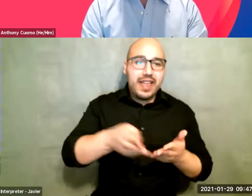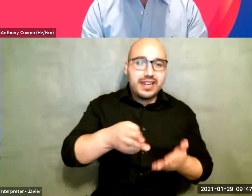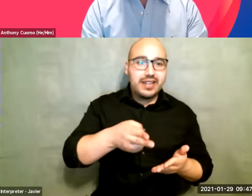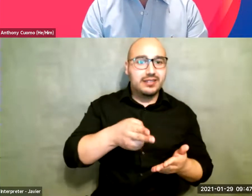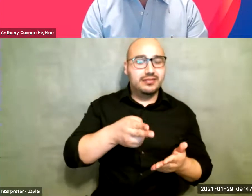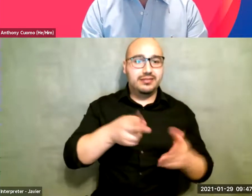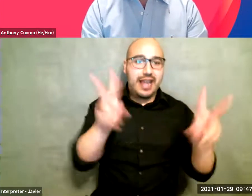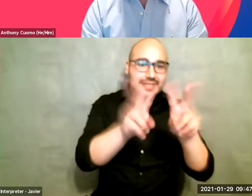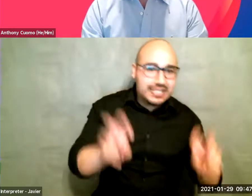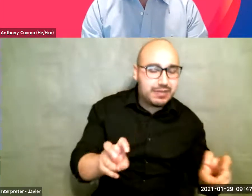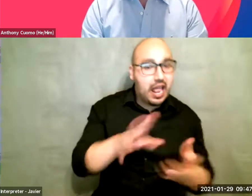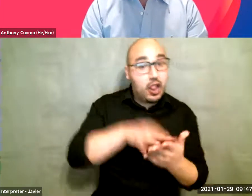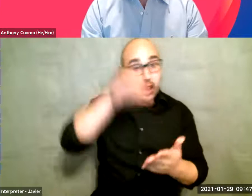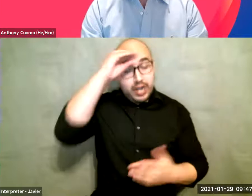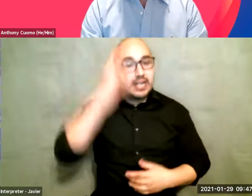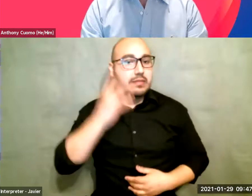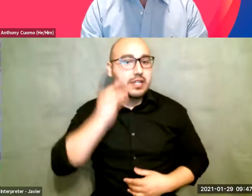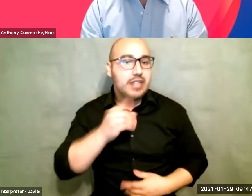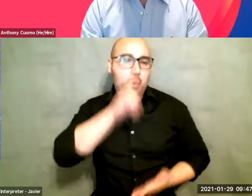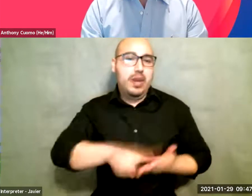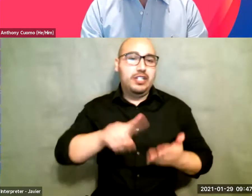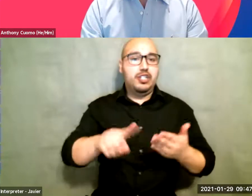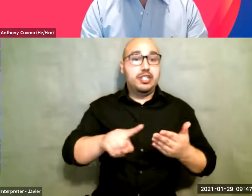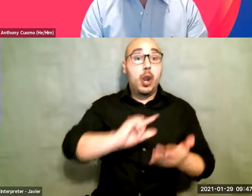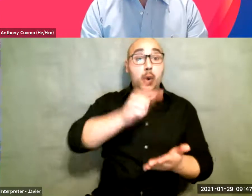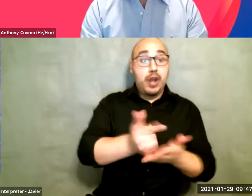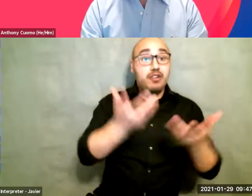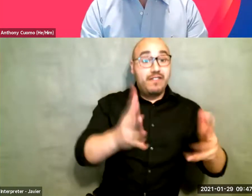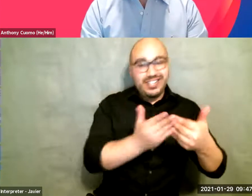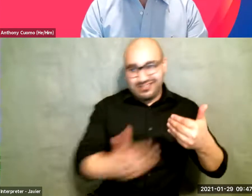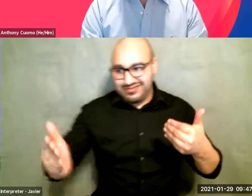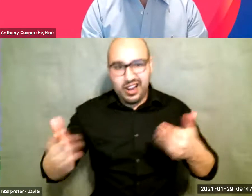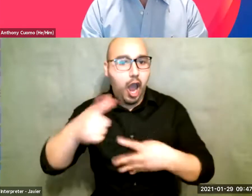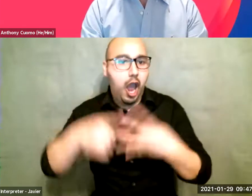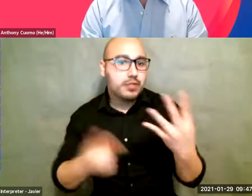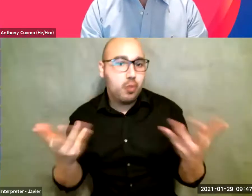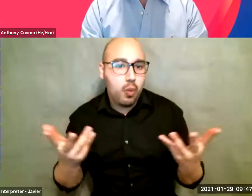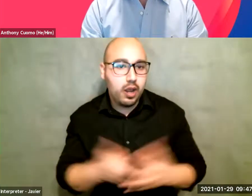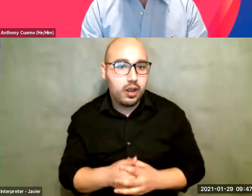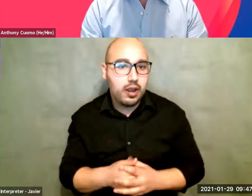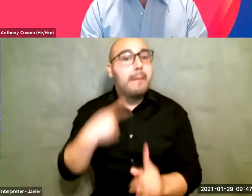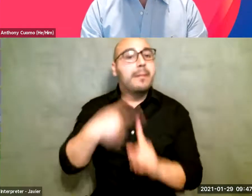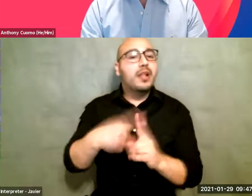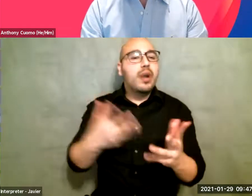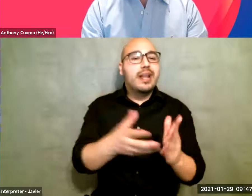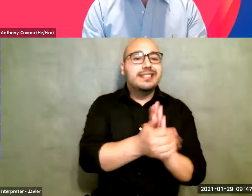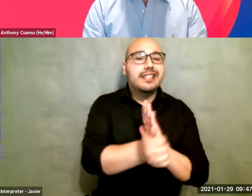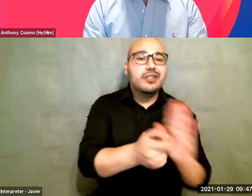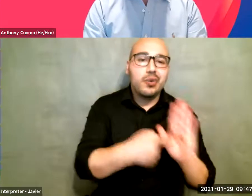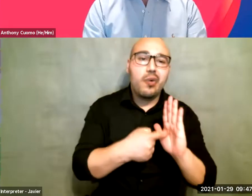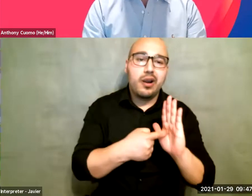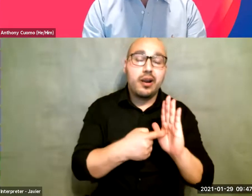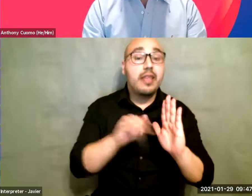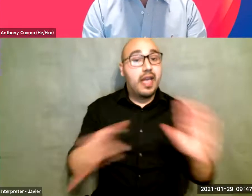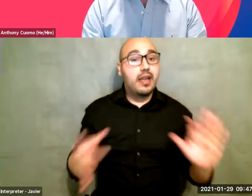experiences is researching what those options are, and then what are the skills that they are going to need. Now, this of course